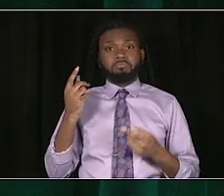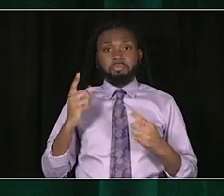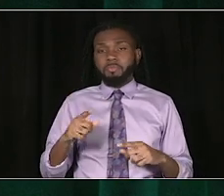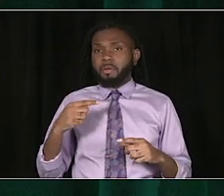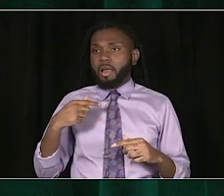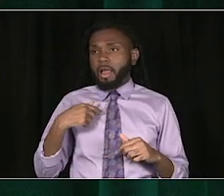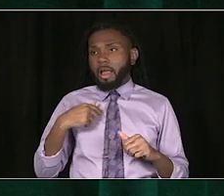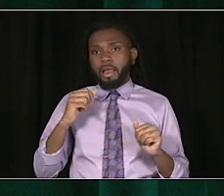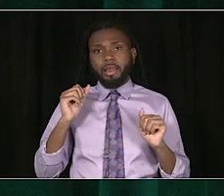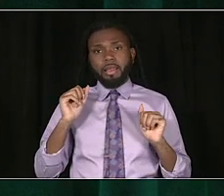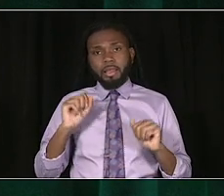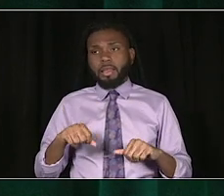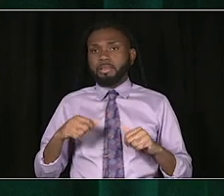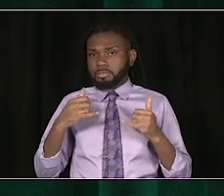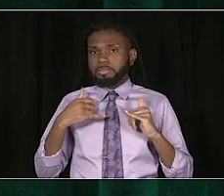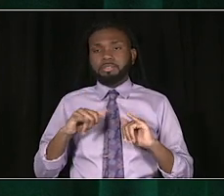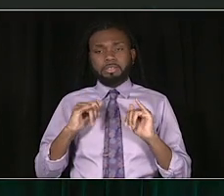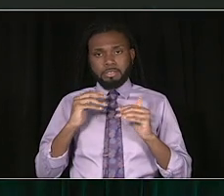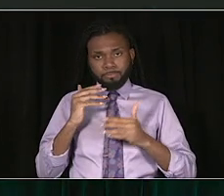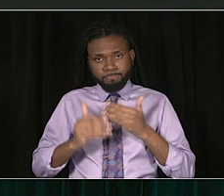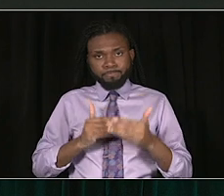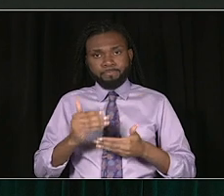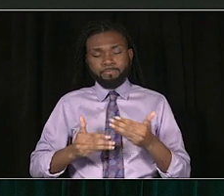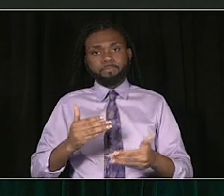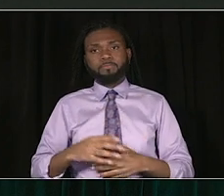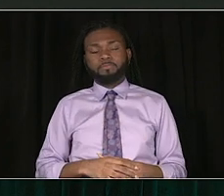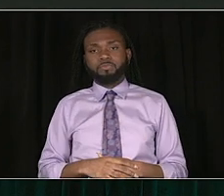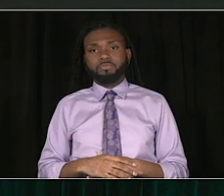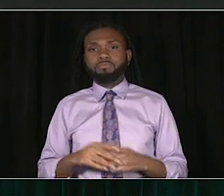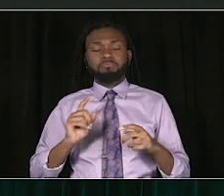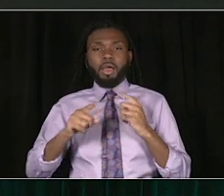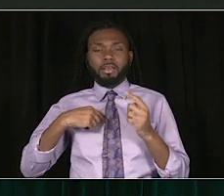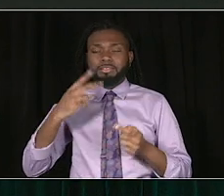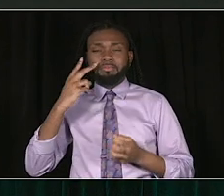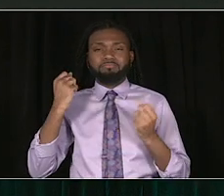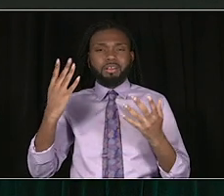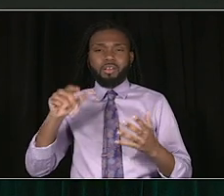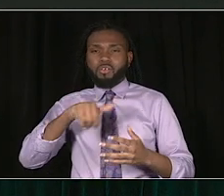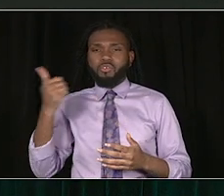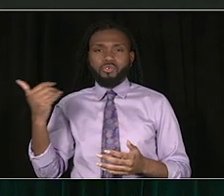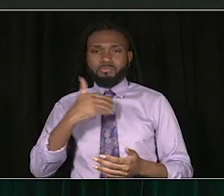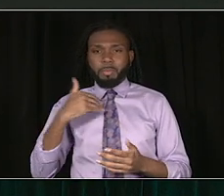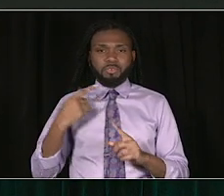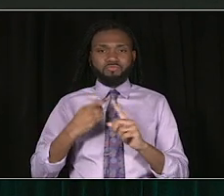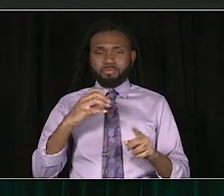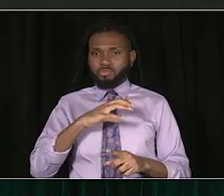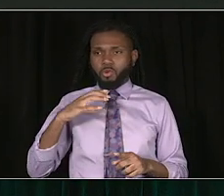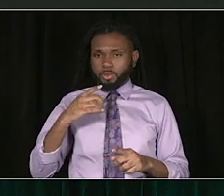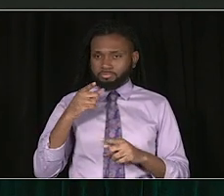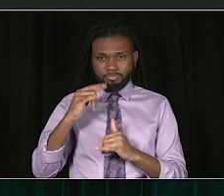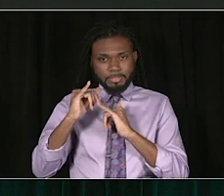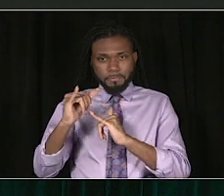the fortitude to go through. And, you know, I see so many other members of Congress who are that way,